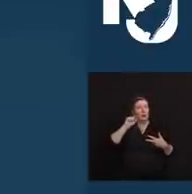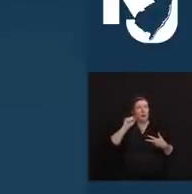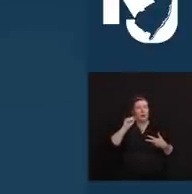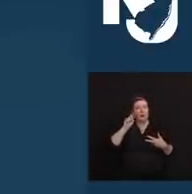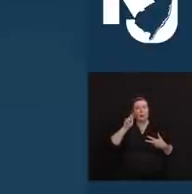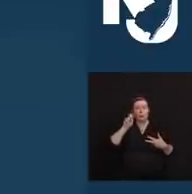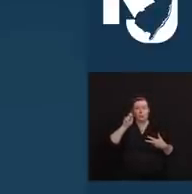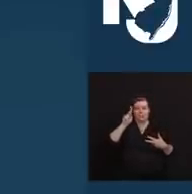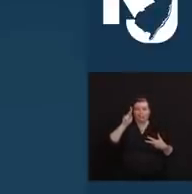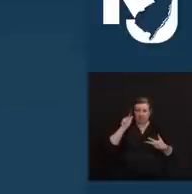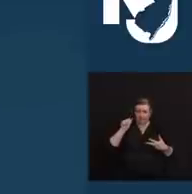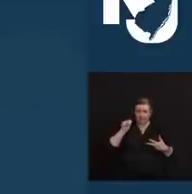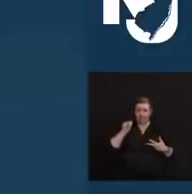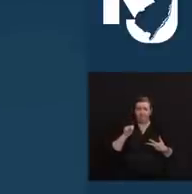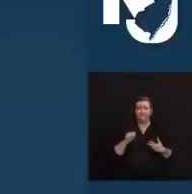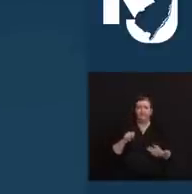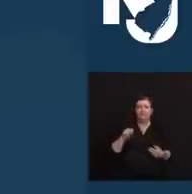Amboy,